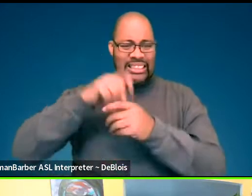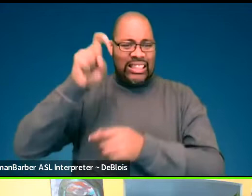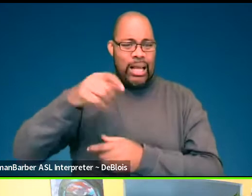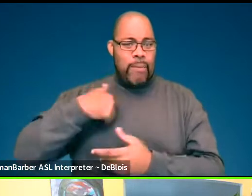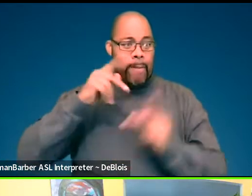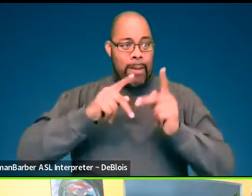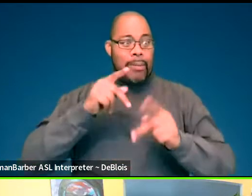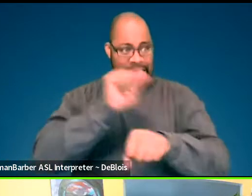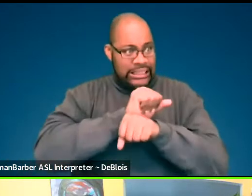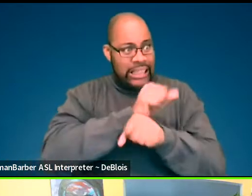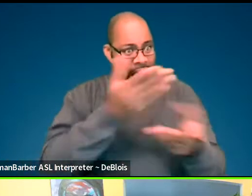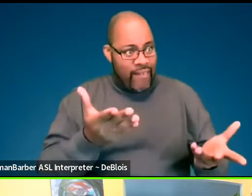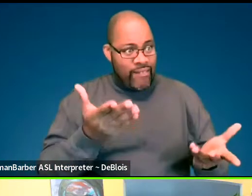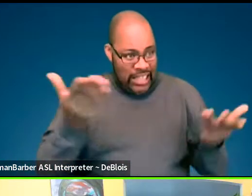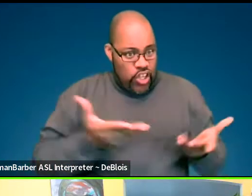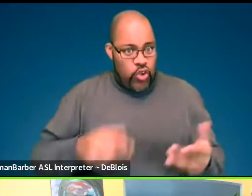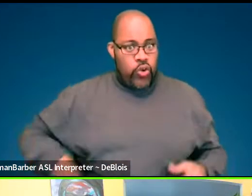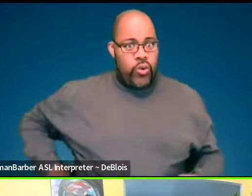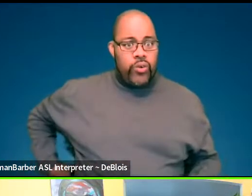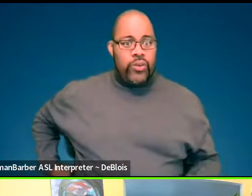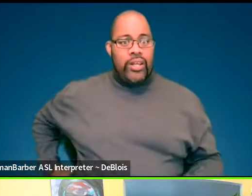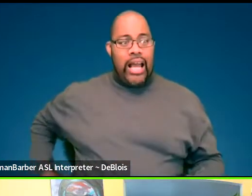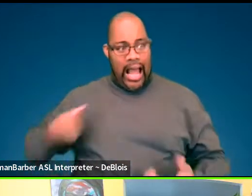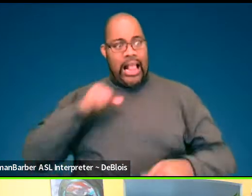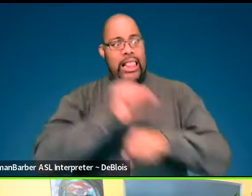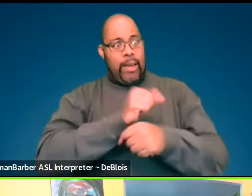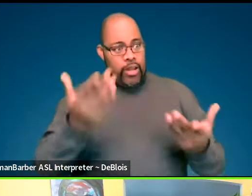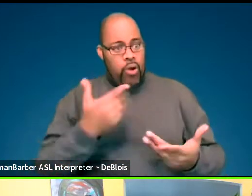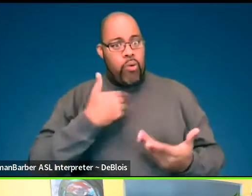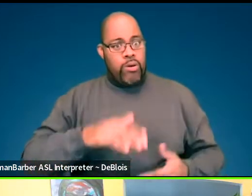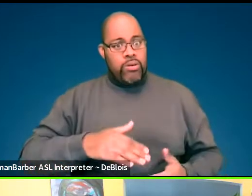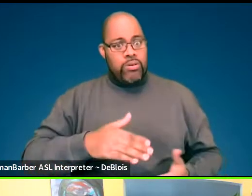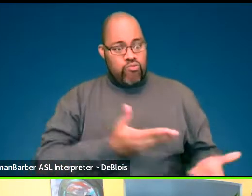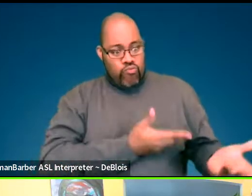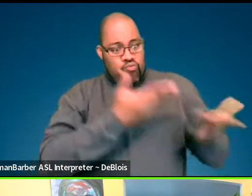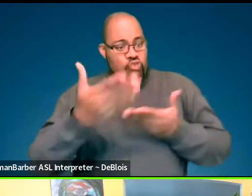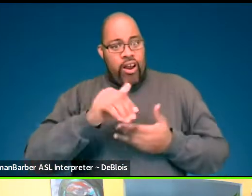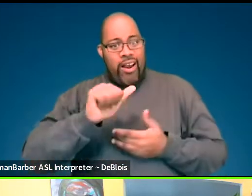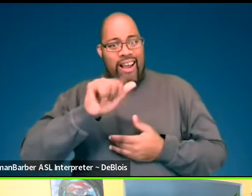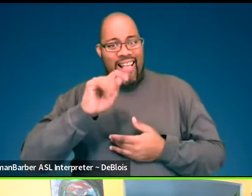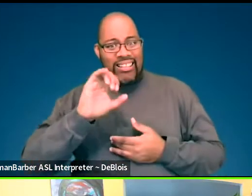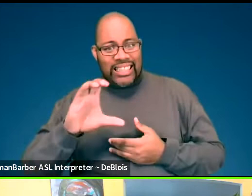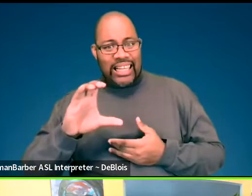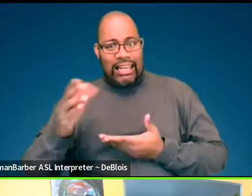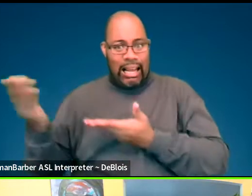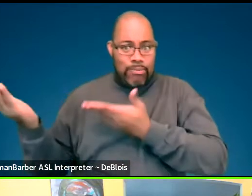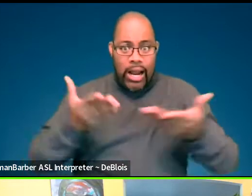people were enslaved here and labored here, were brought across the Atlantic here.